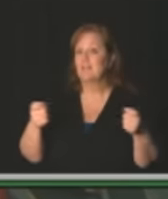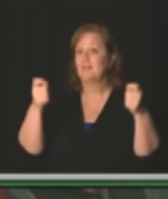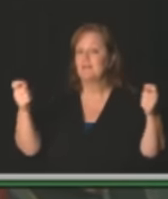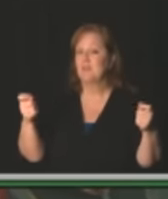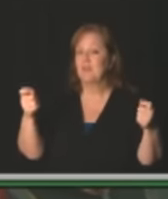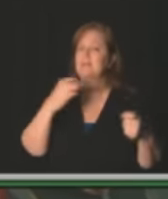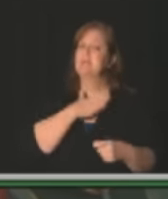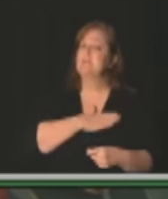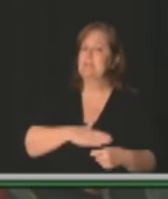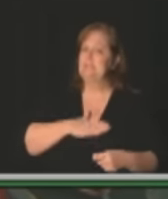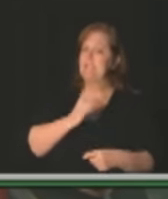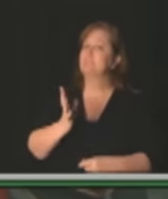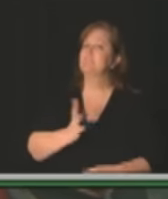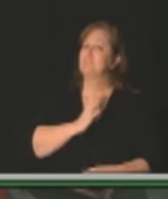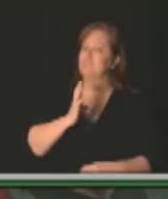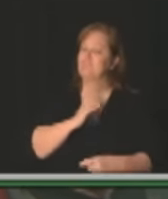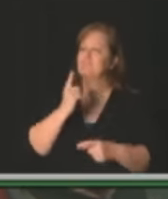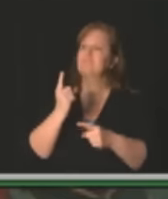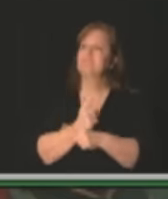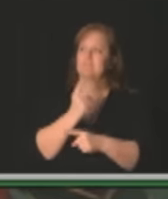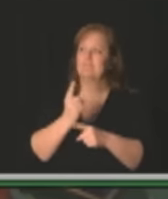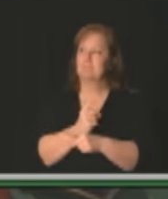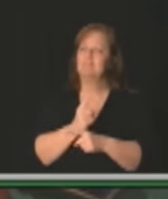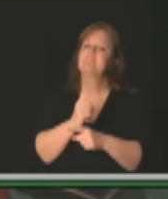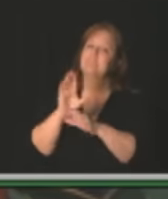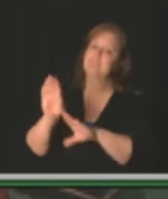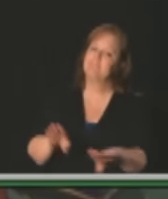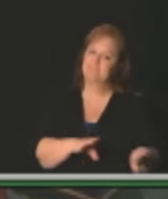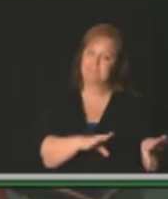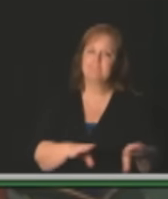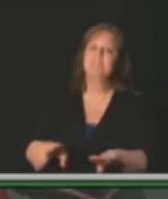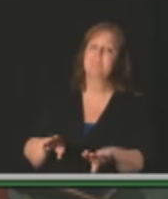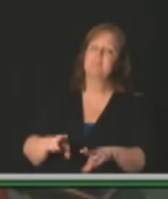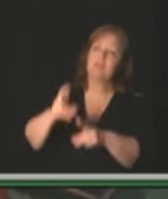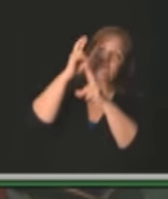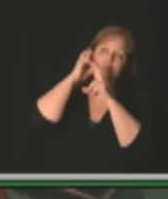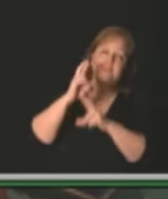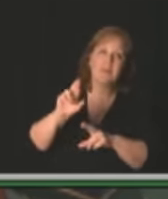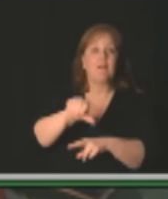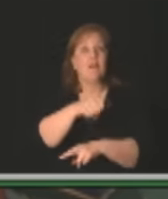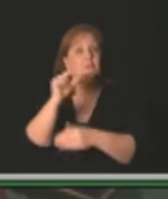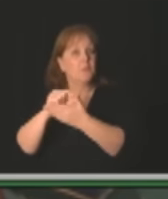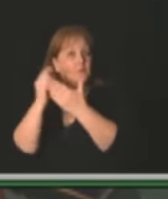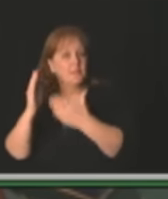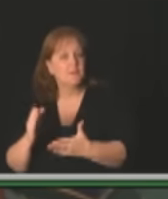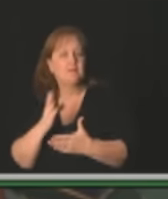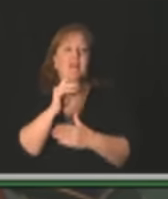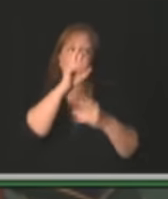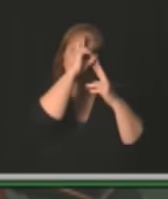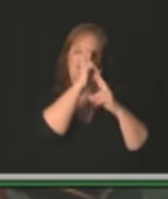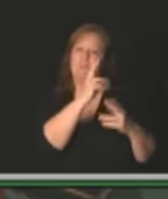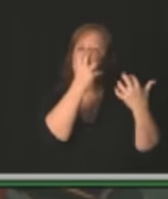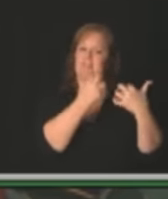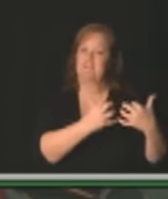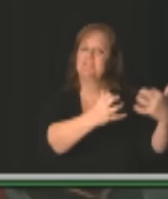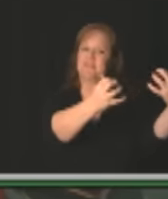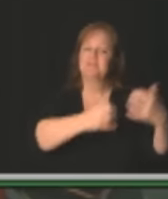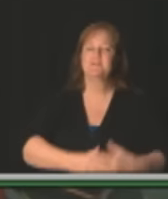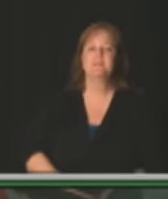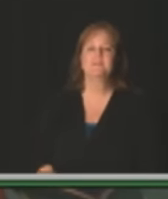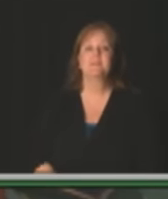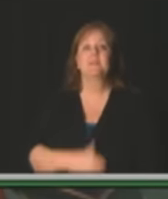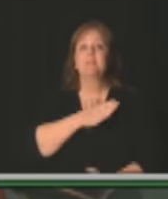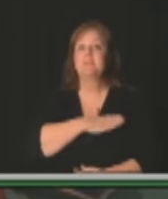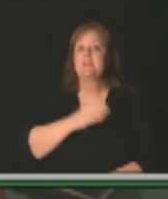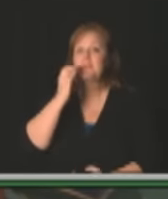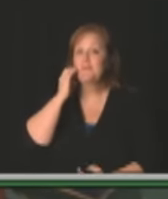everyone observe the appropriate decorum and show respect for fellow graduates and members of the audience. Please